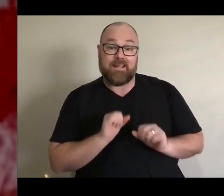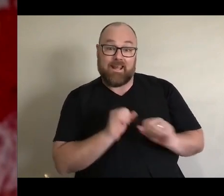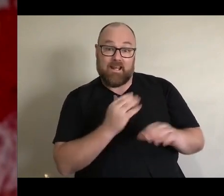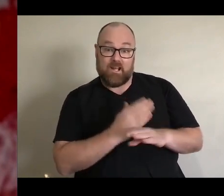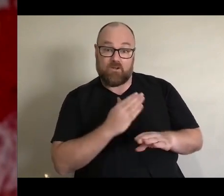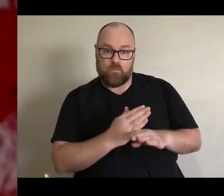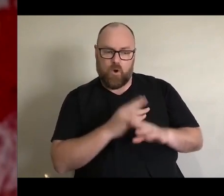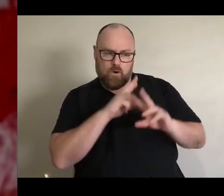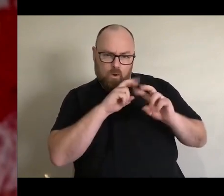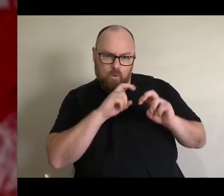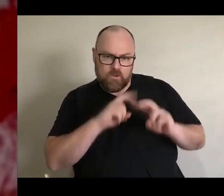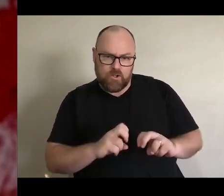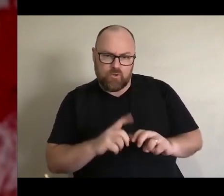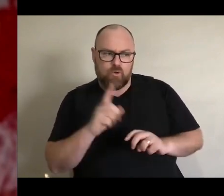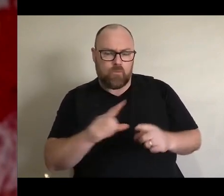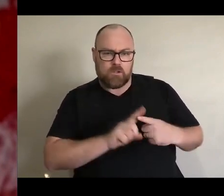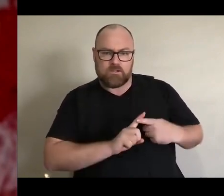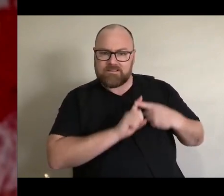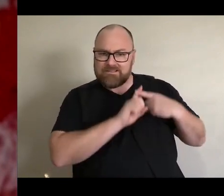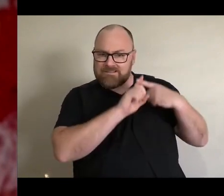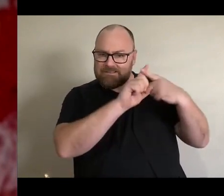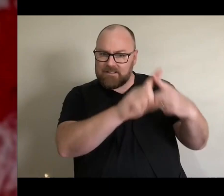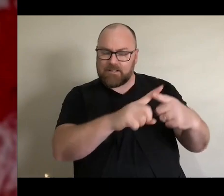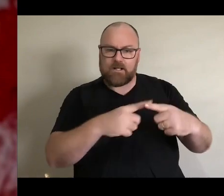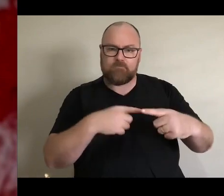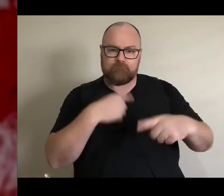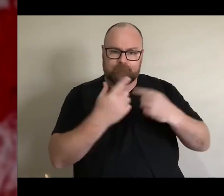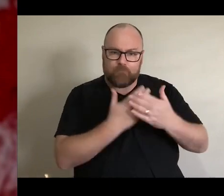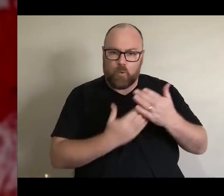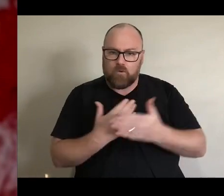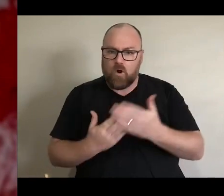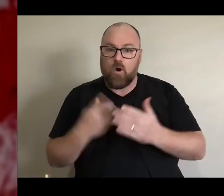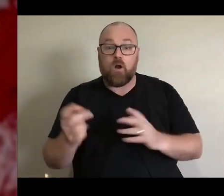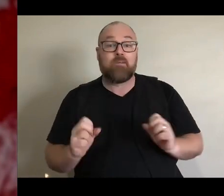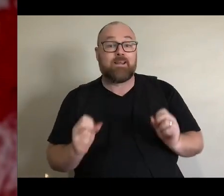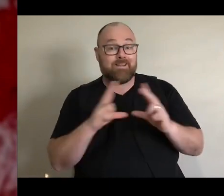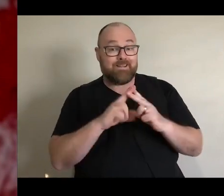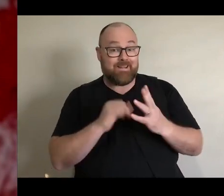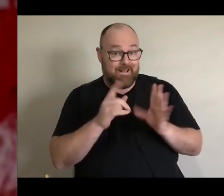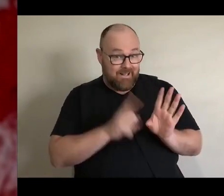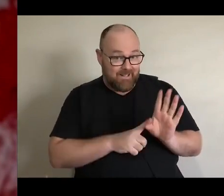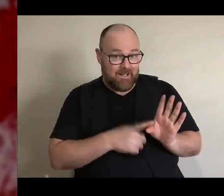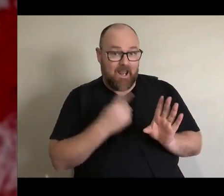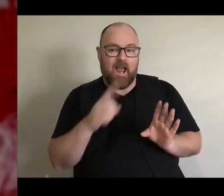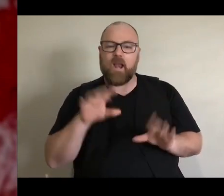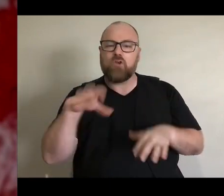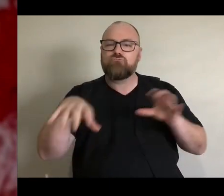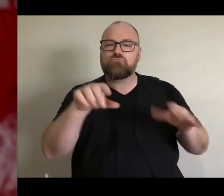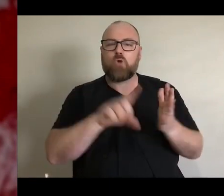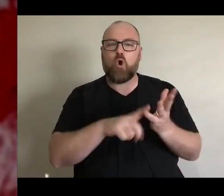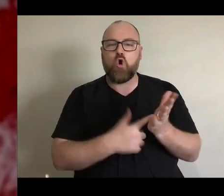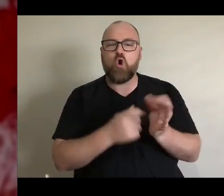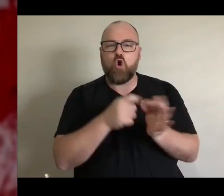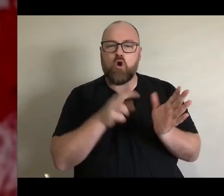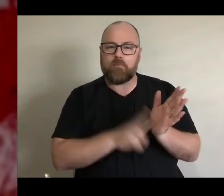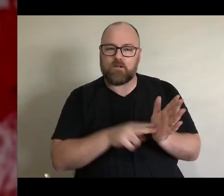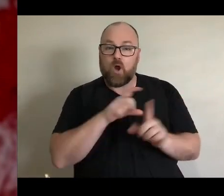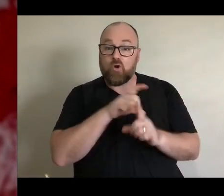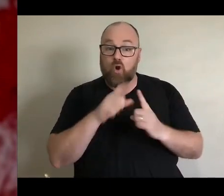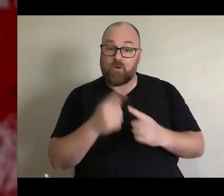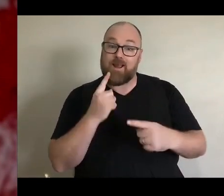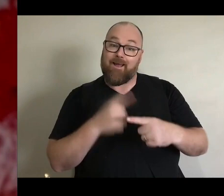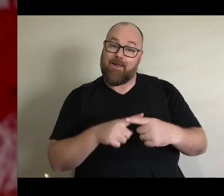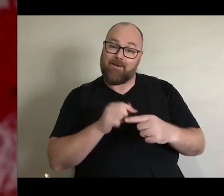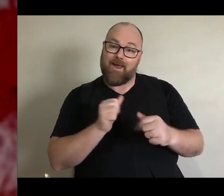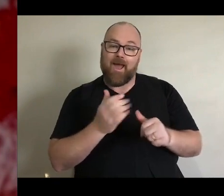the consistent narratives of Sydney and Australia's urban cultures and Aboriginal histories in the context